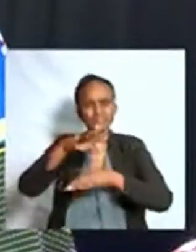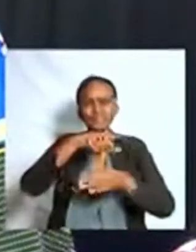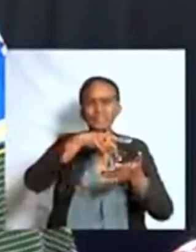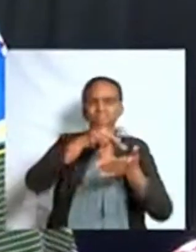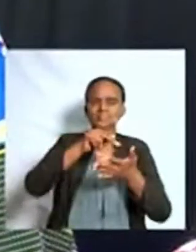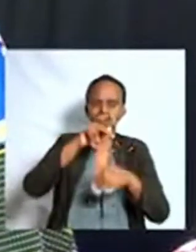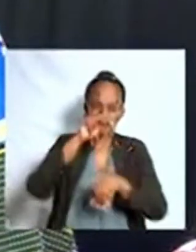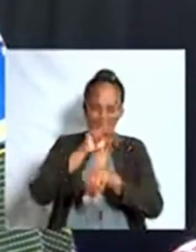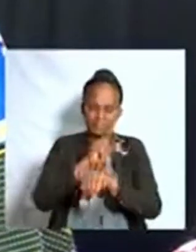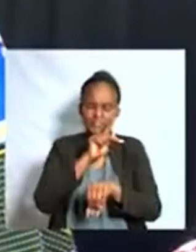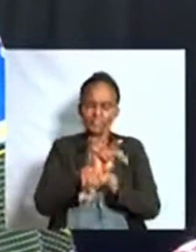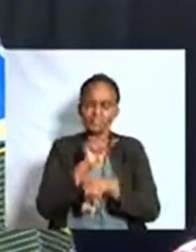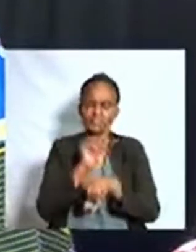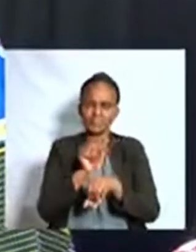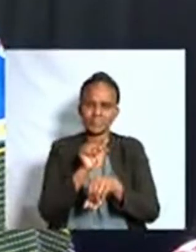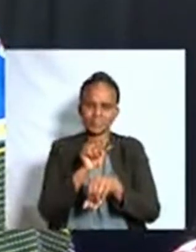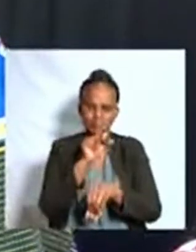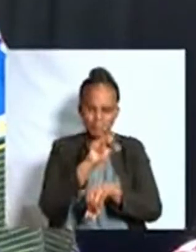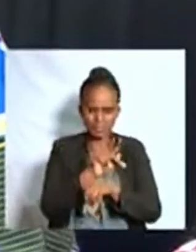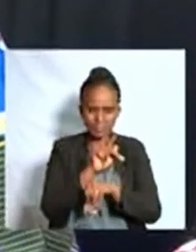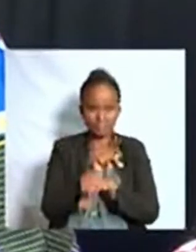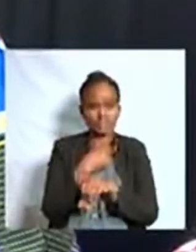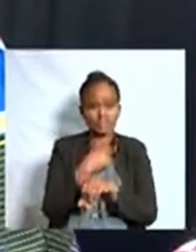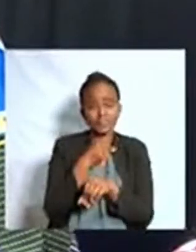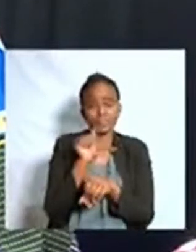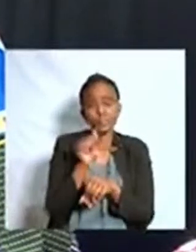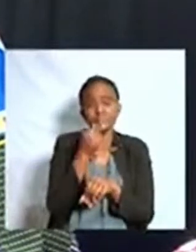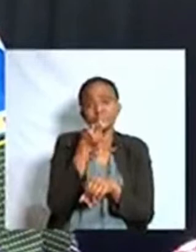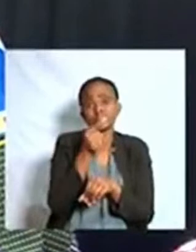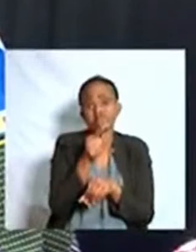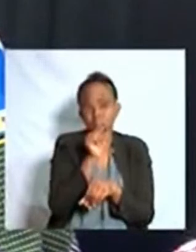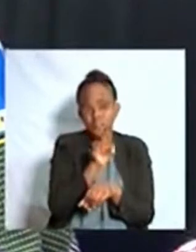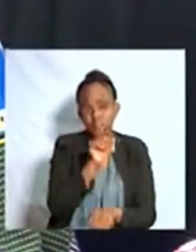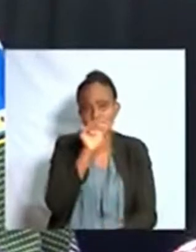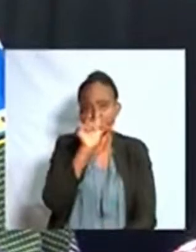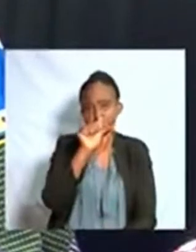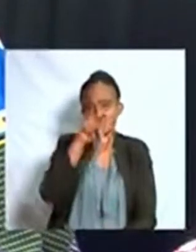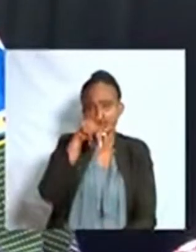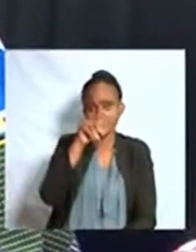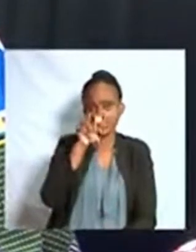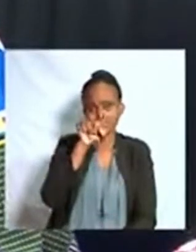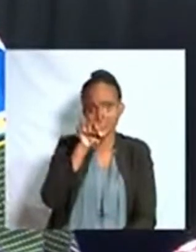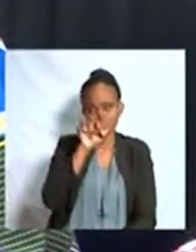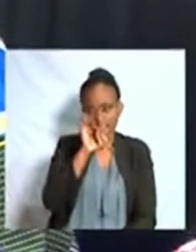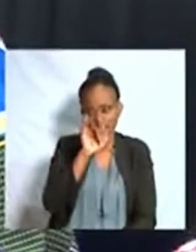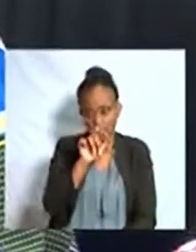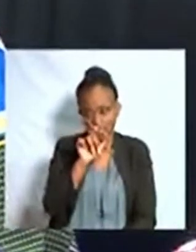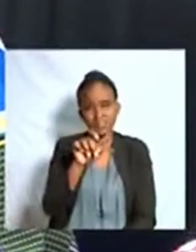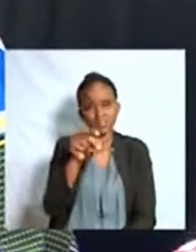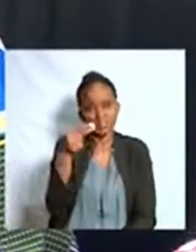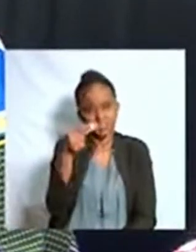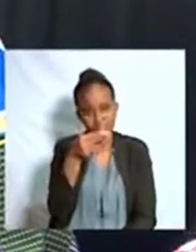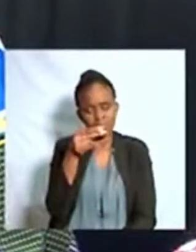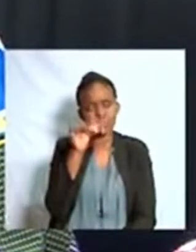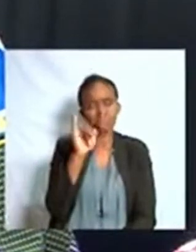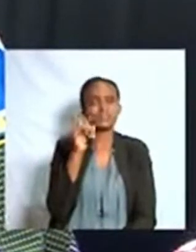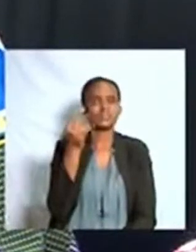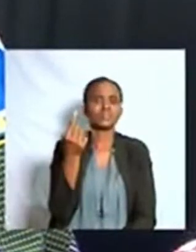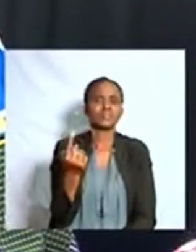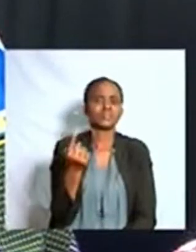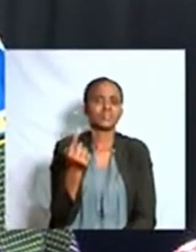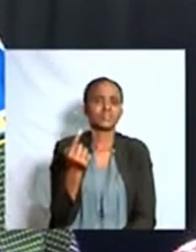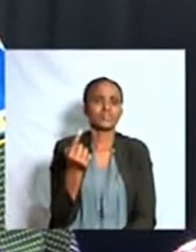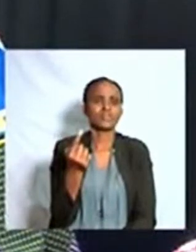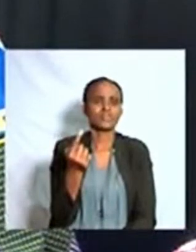a project, and then I can even see on this appendix HI1, where Chief